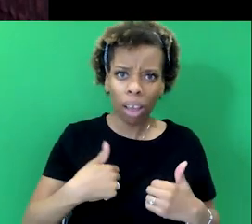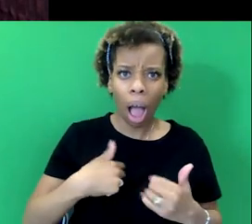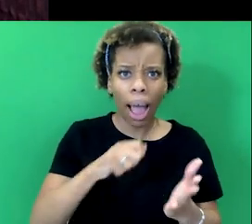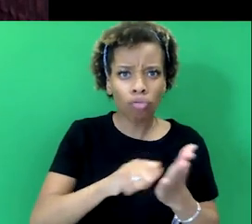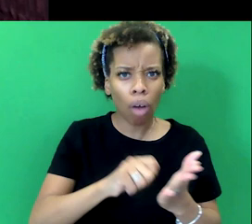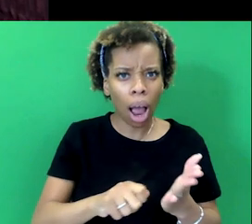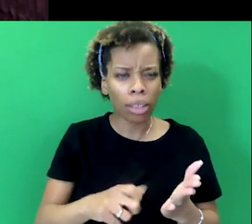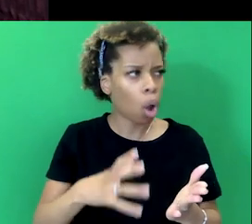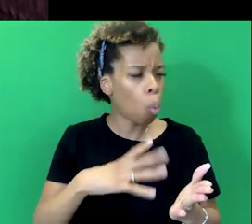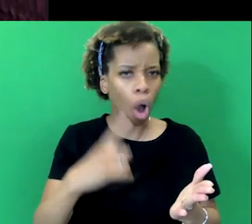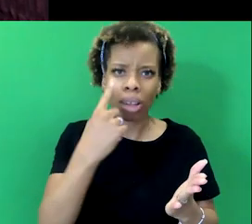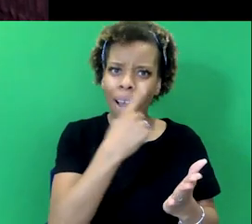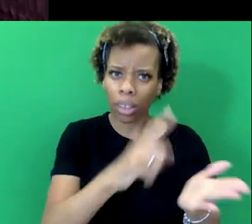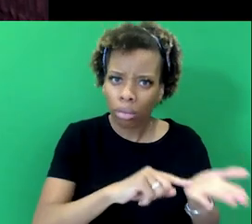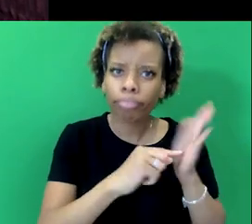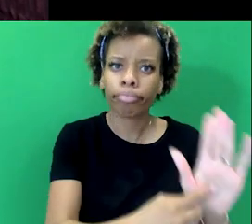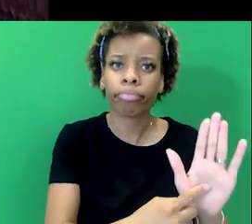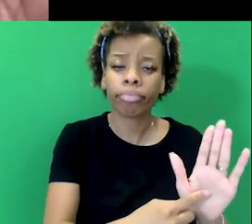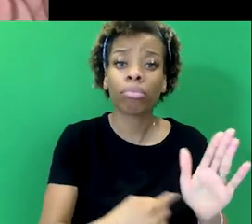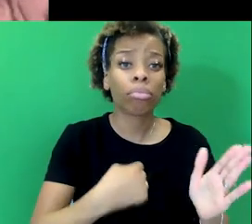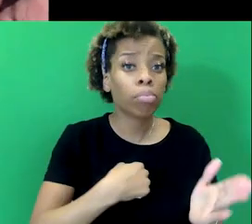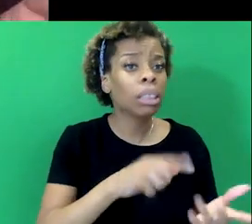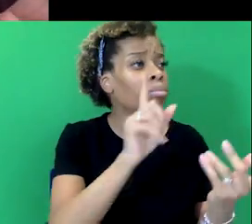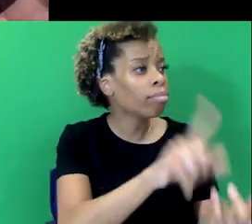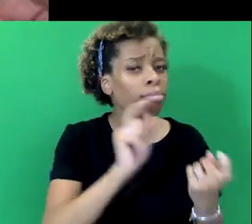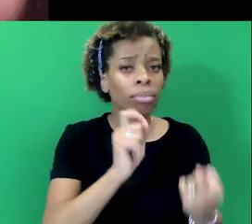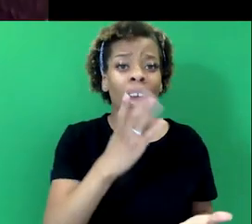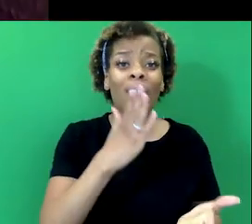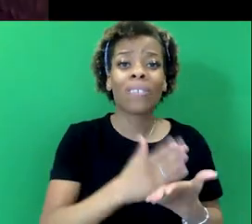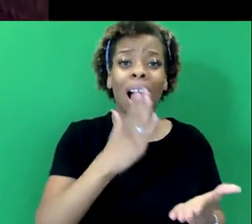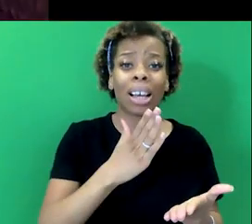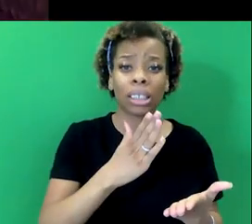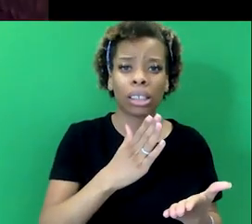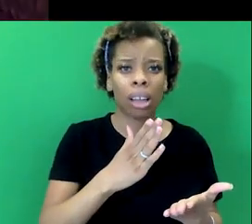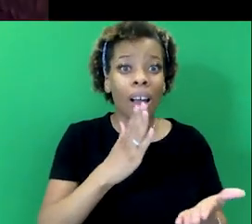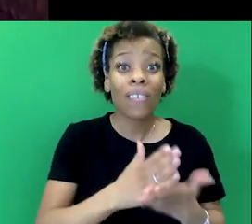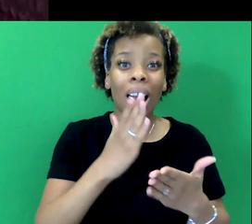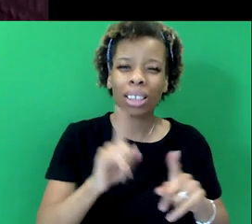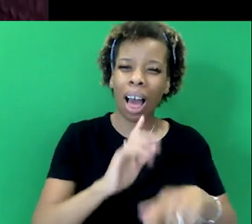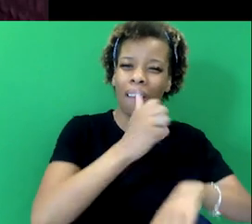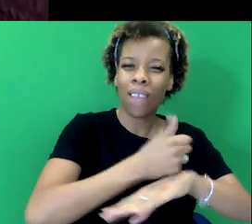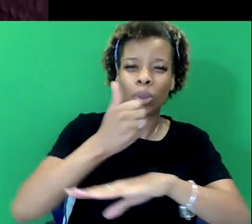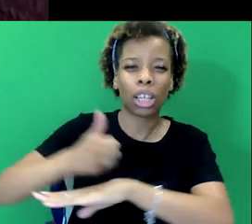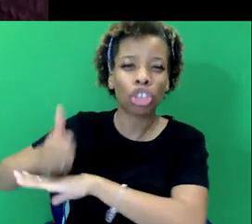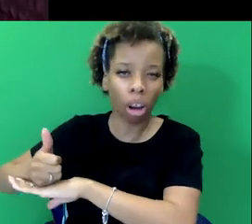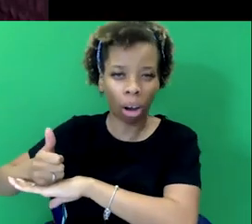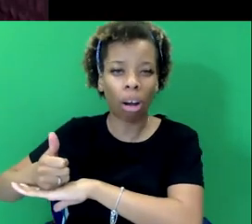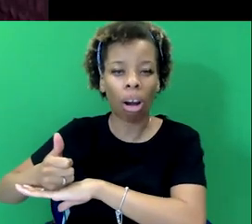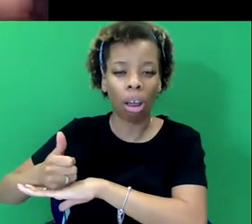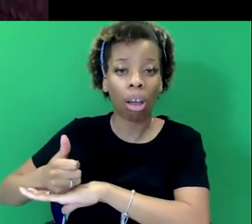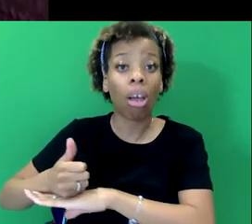So I will establish the facts first, that those tent poles, and